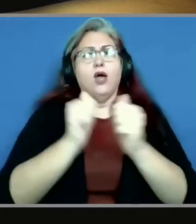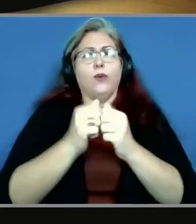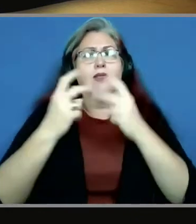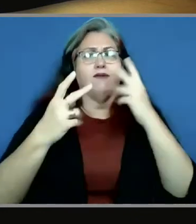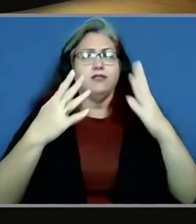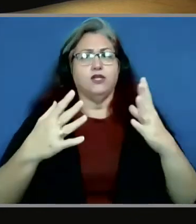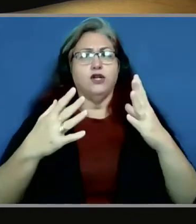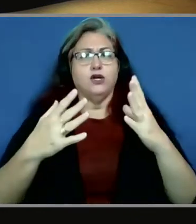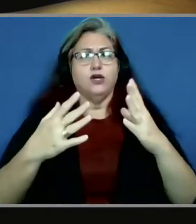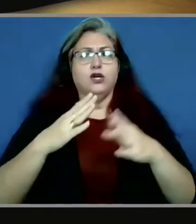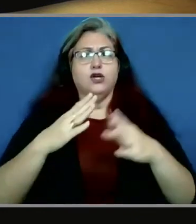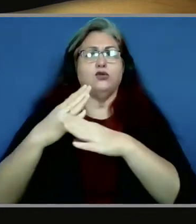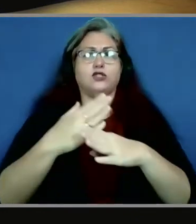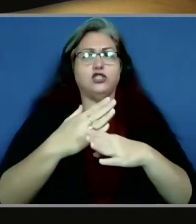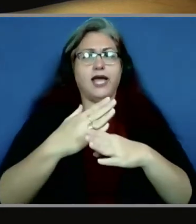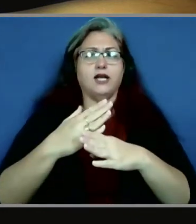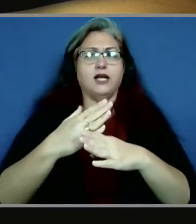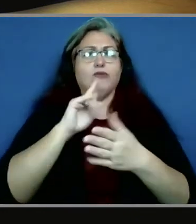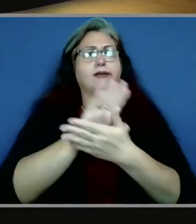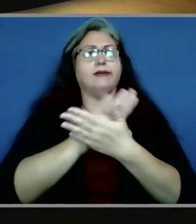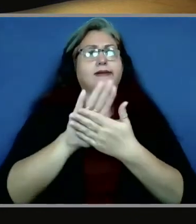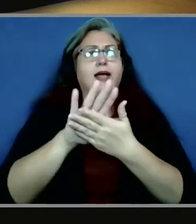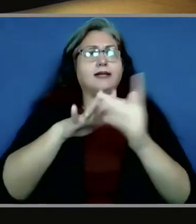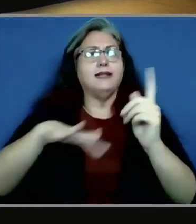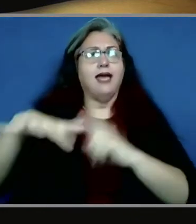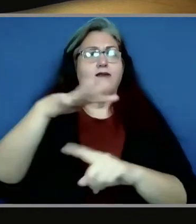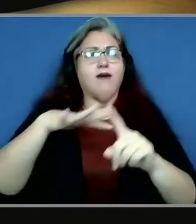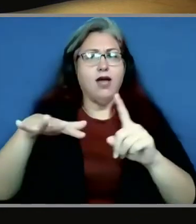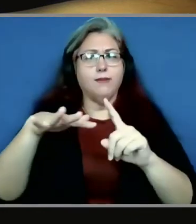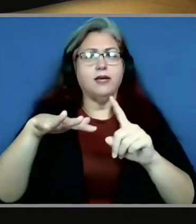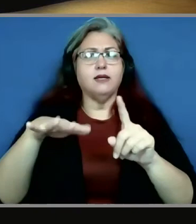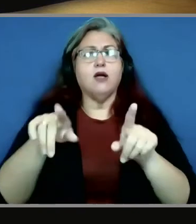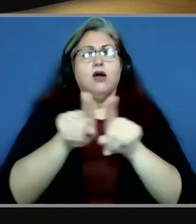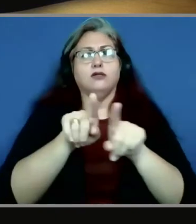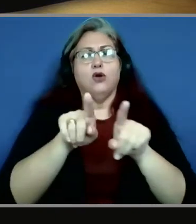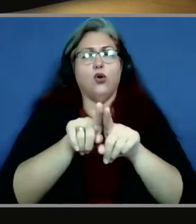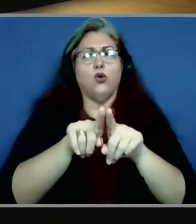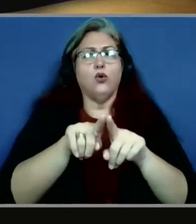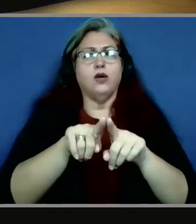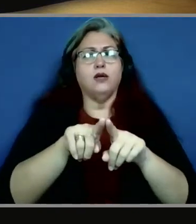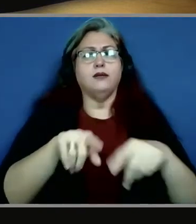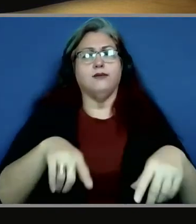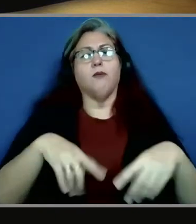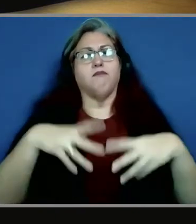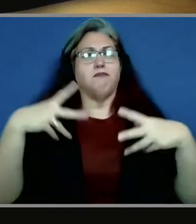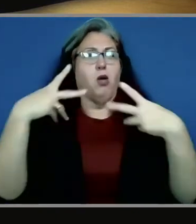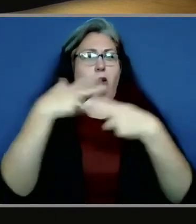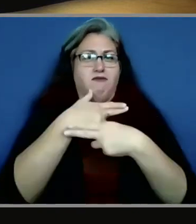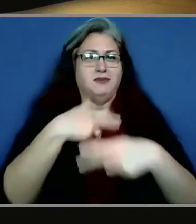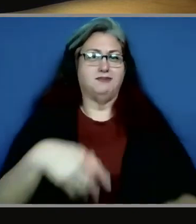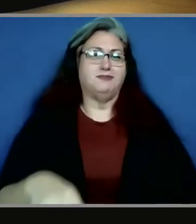that shares our nice environment with people, and does it in a